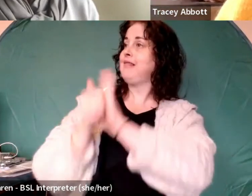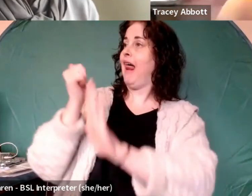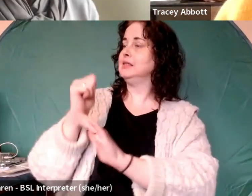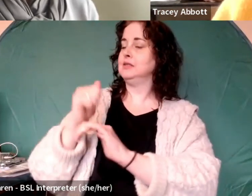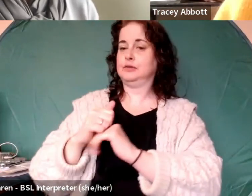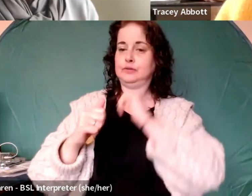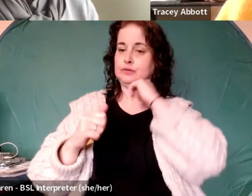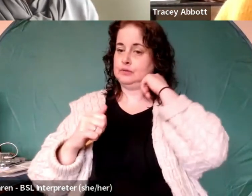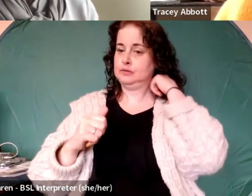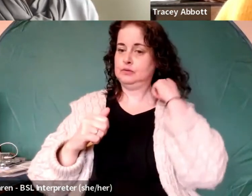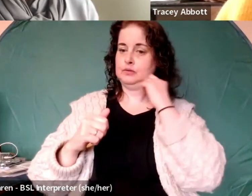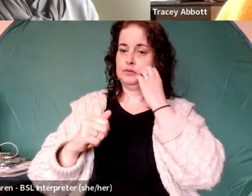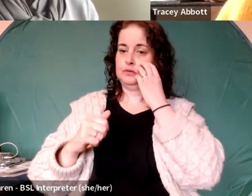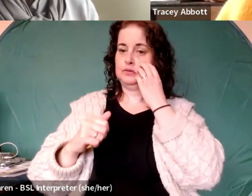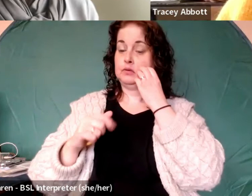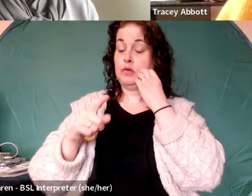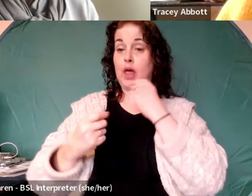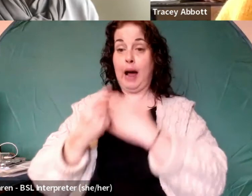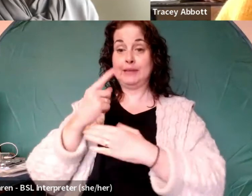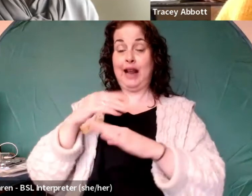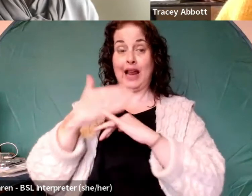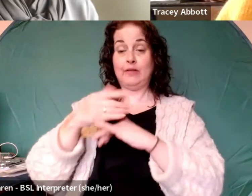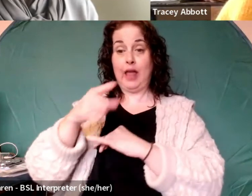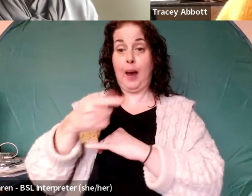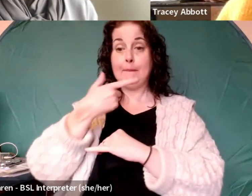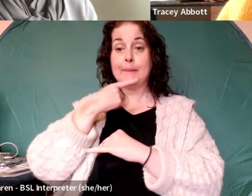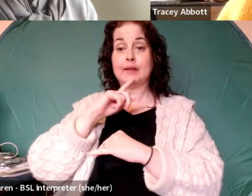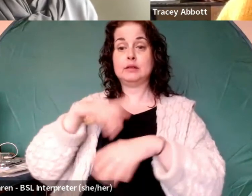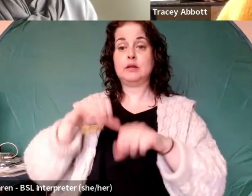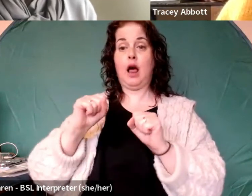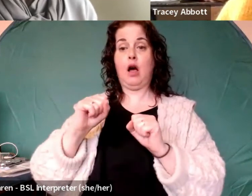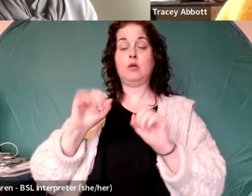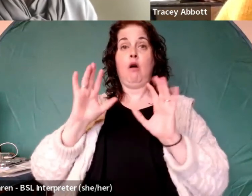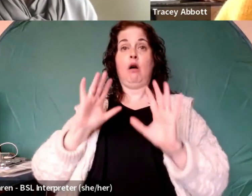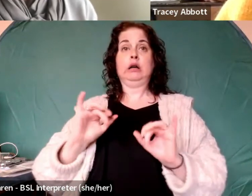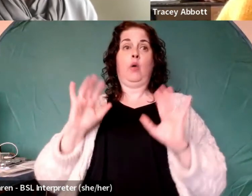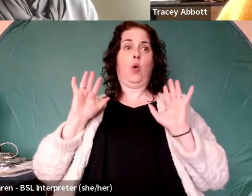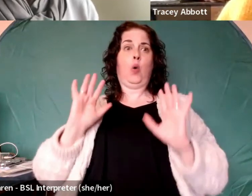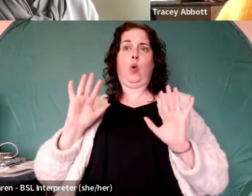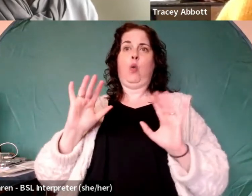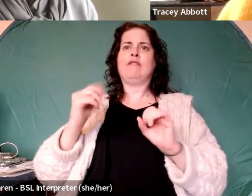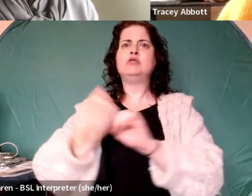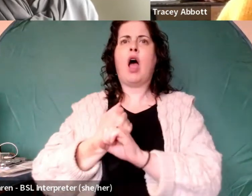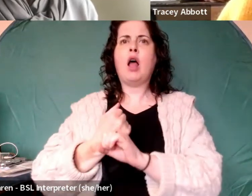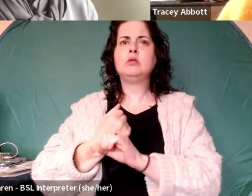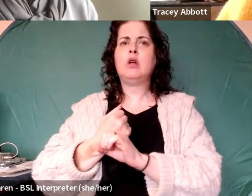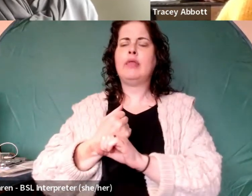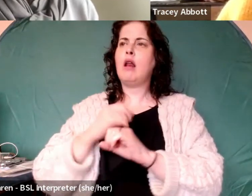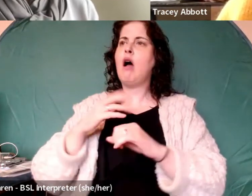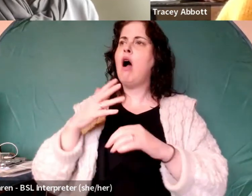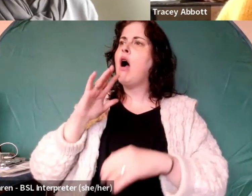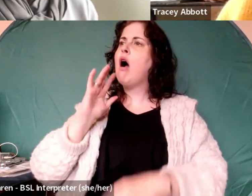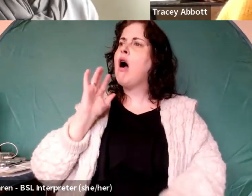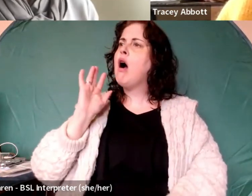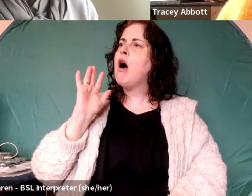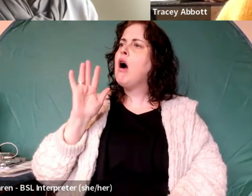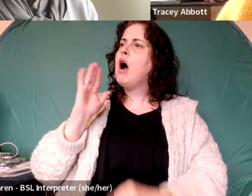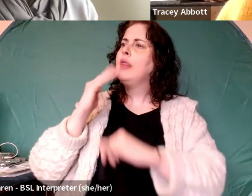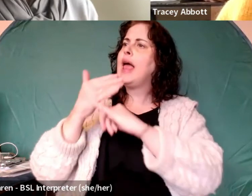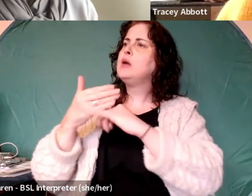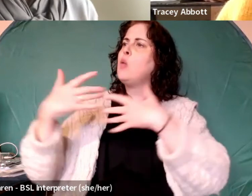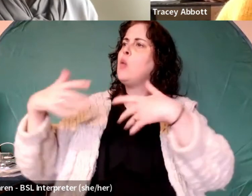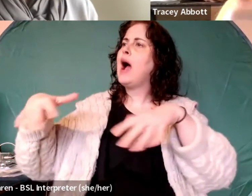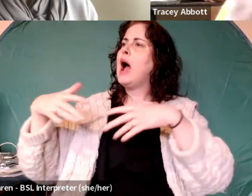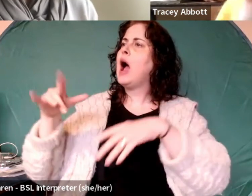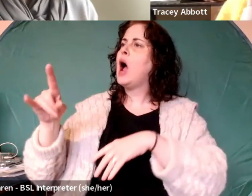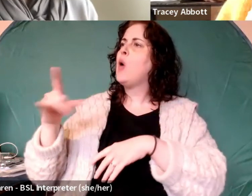And of course, what happens then at the end of that is that people start off with, oh my God, what have you done? And they end up with, wow, that was